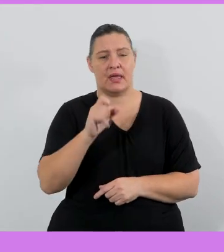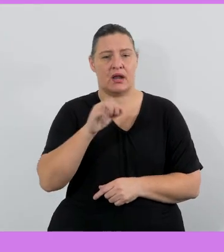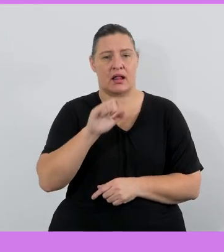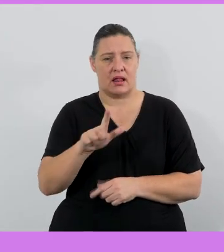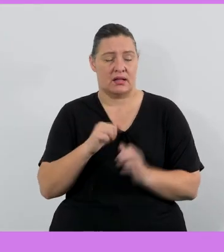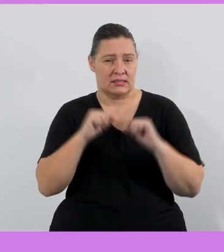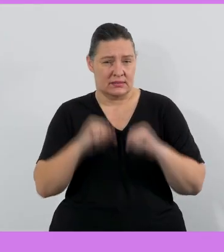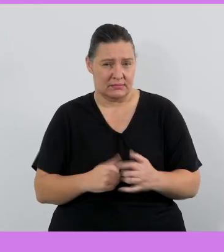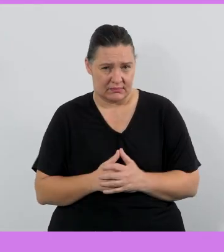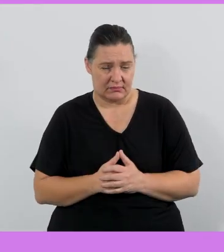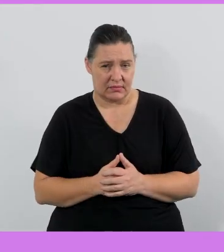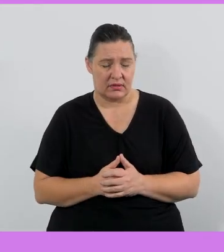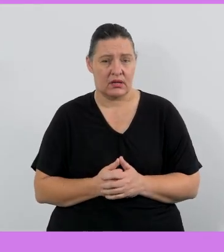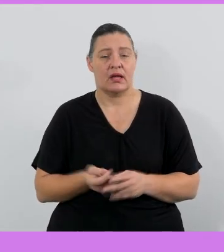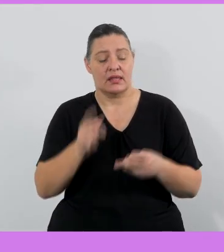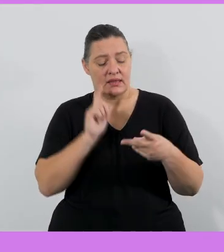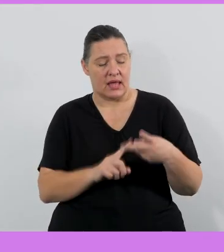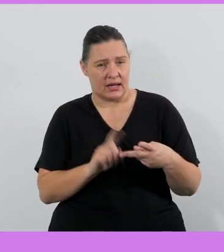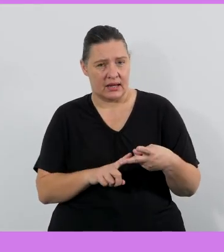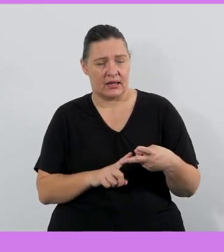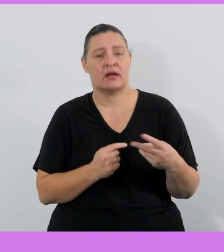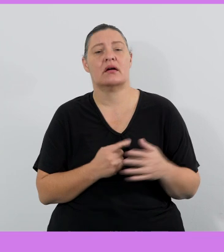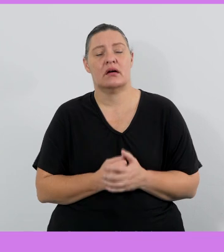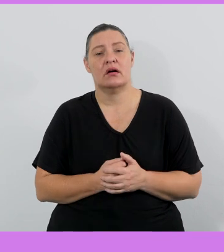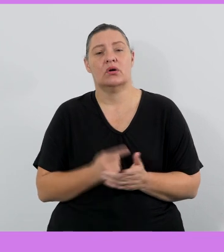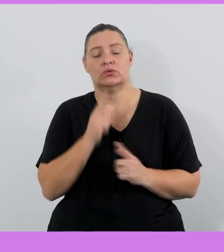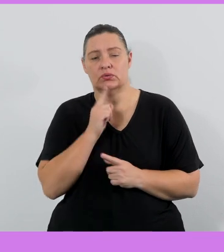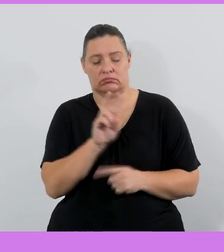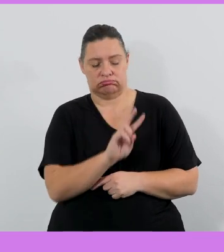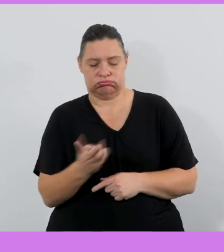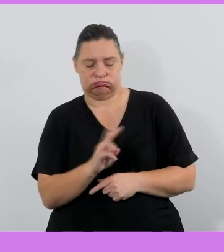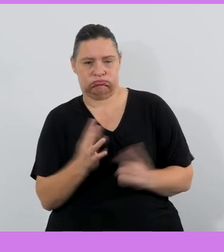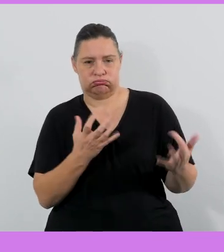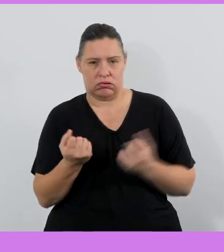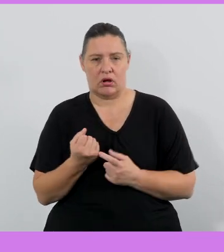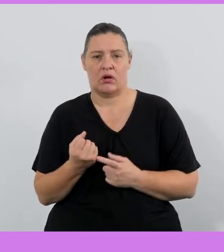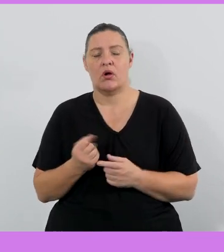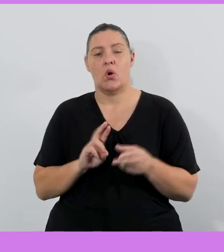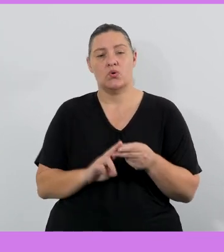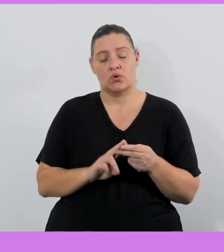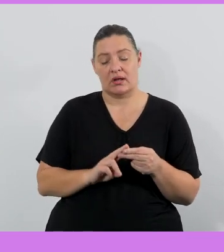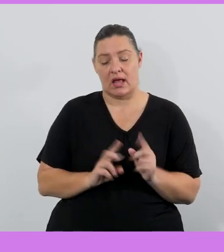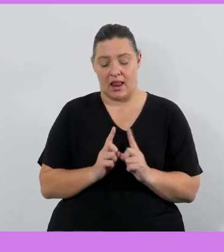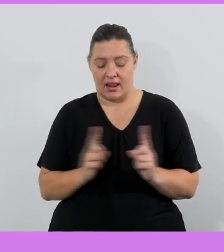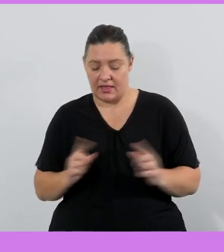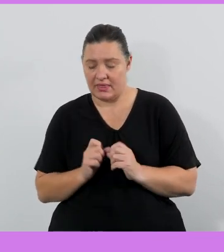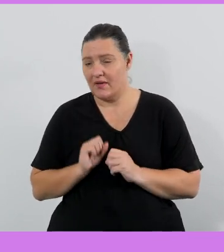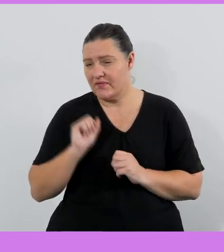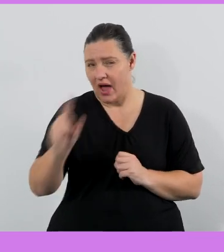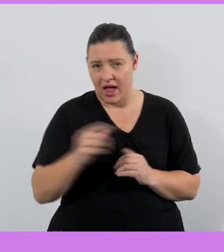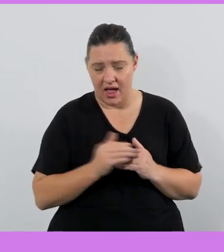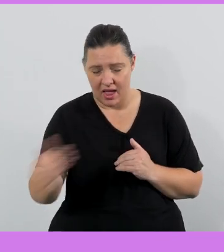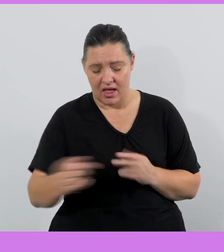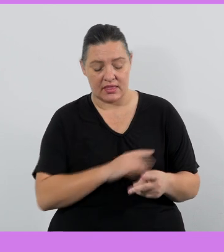system. Thereafter, we're going to dive straight into conversions and calculations involving units of length and distance. Thereafter, we look